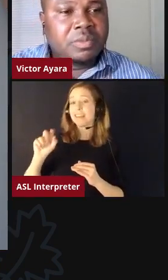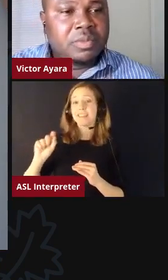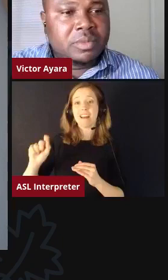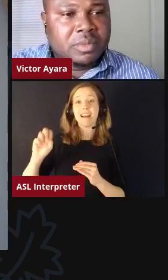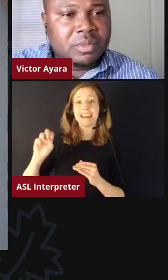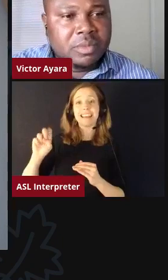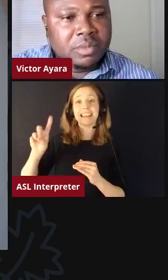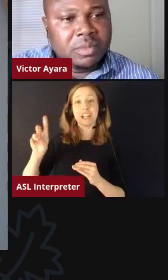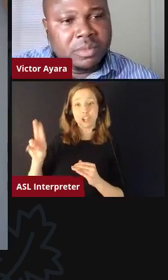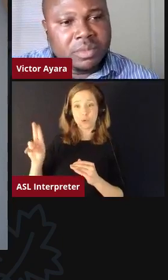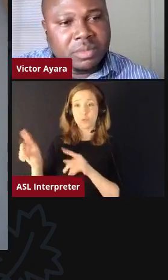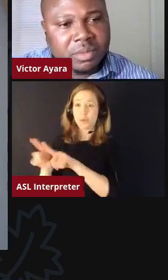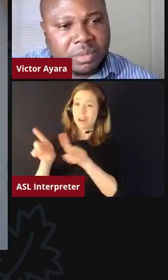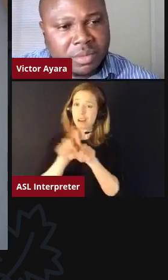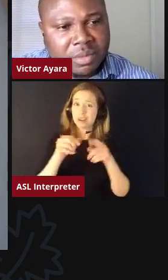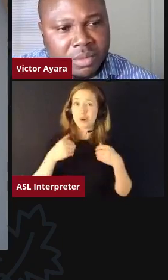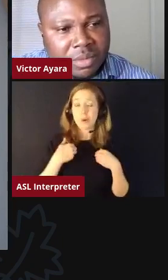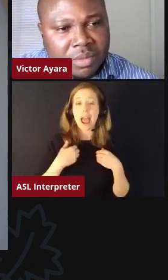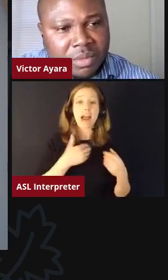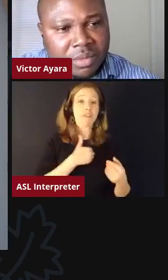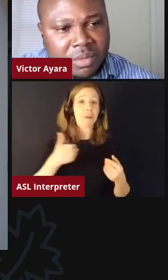on Facebook. It's